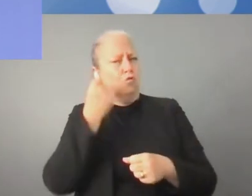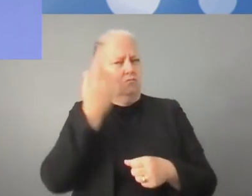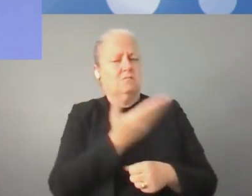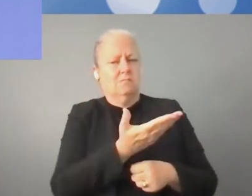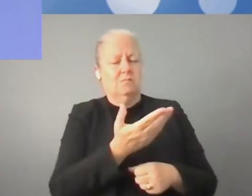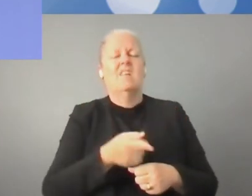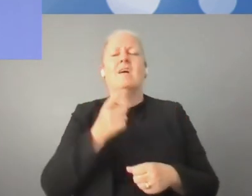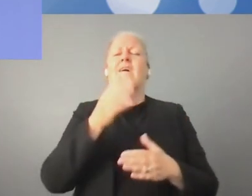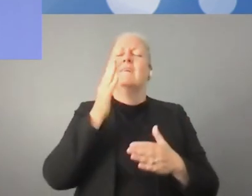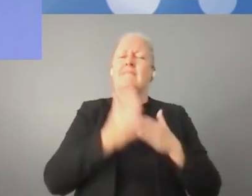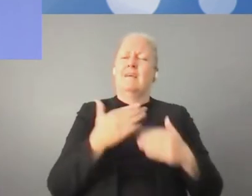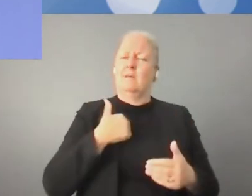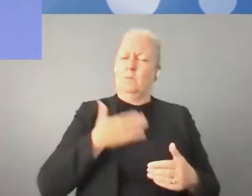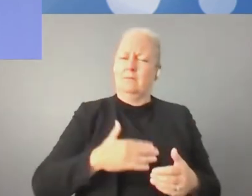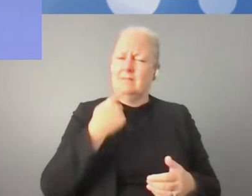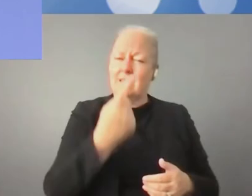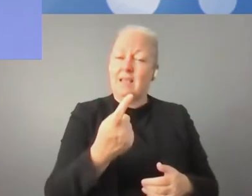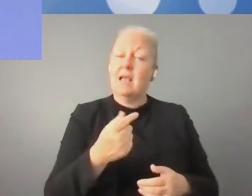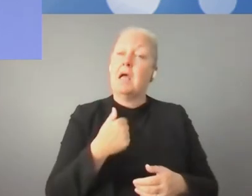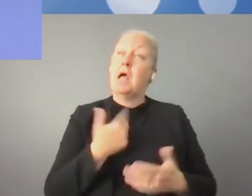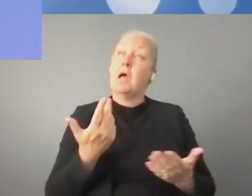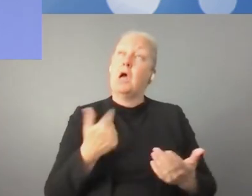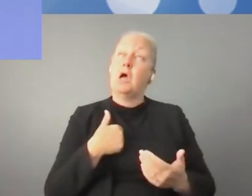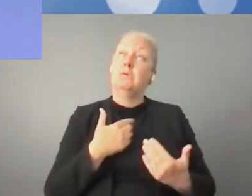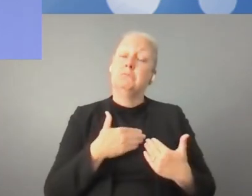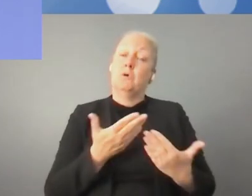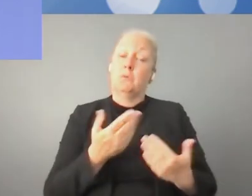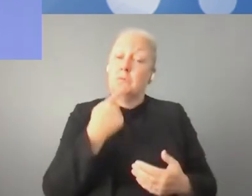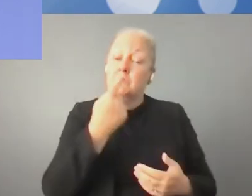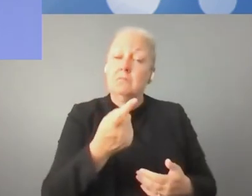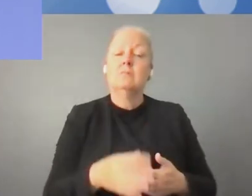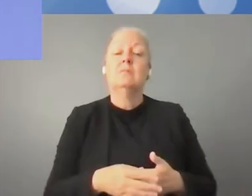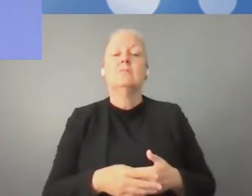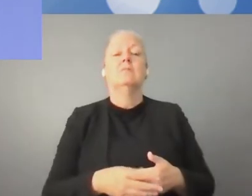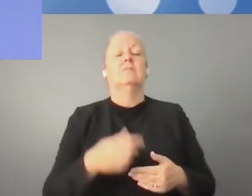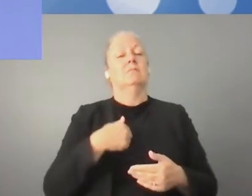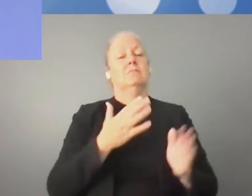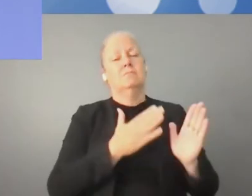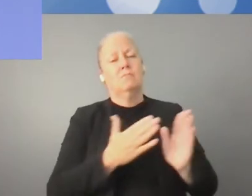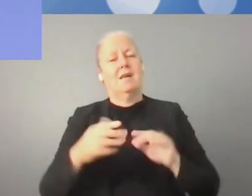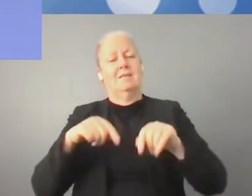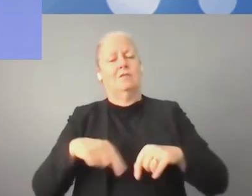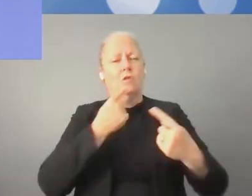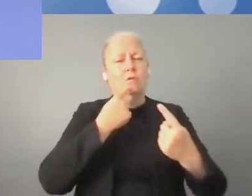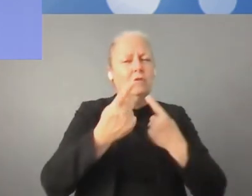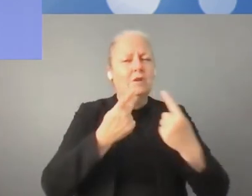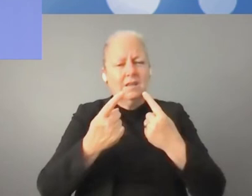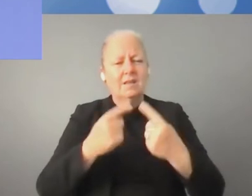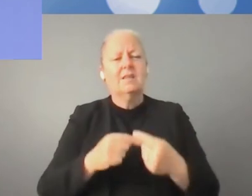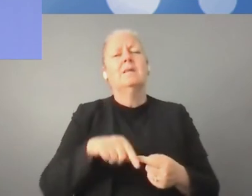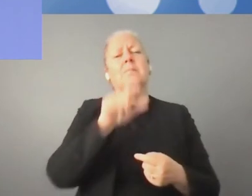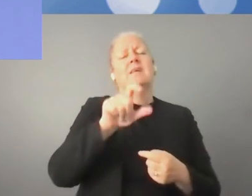uh be quite honest with you uh we asked preparing for this conversation uh people from the actual ict